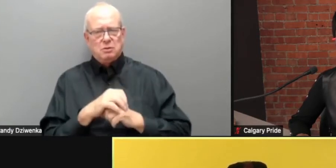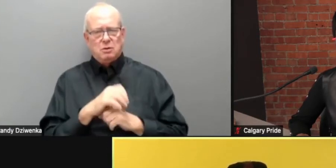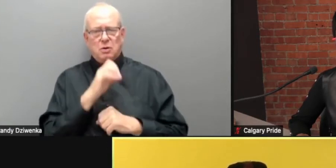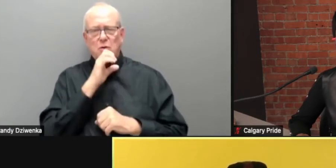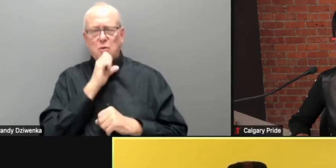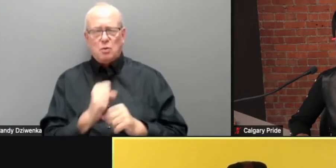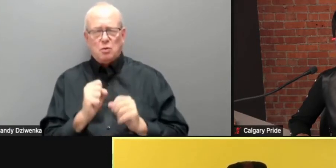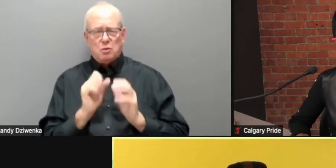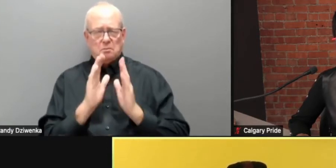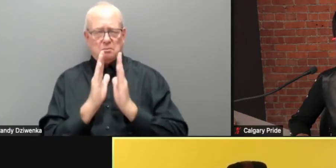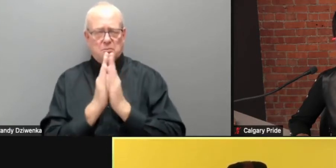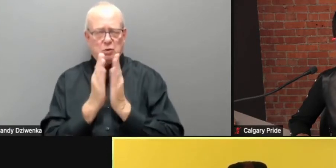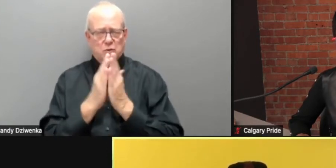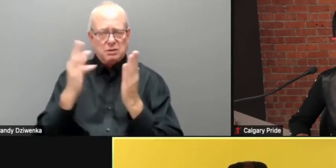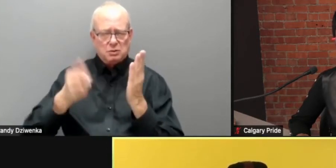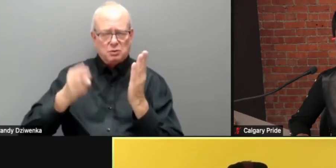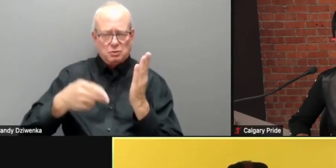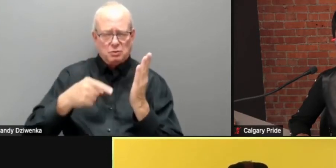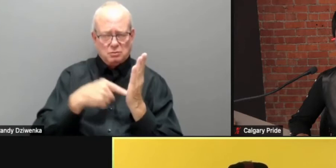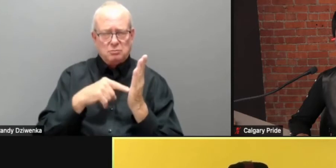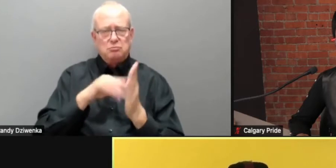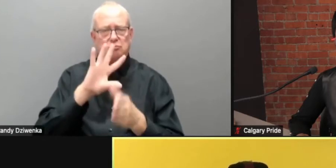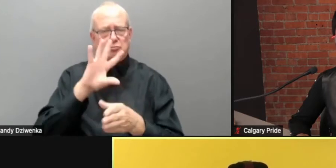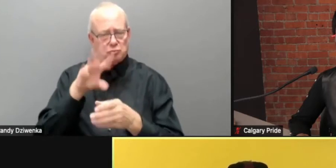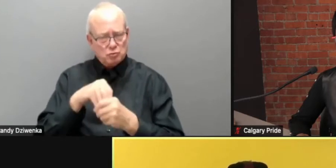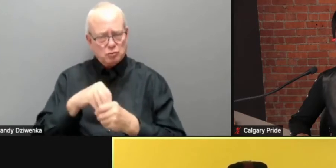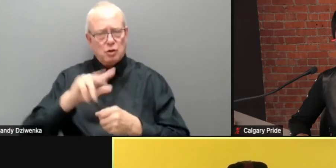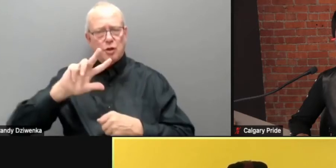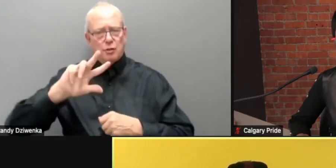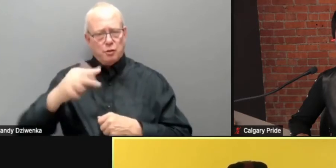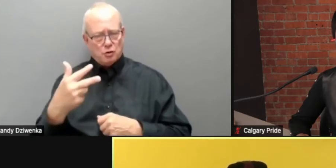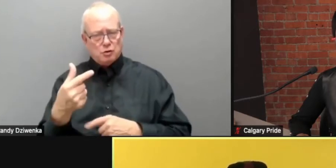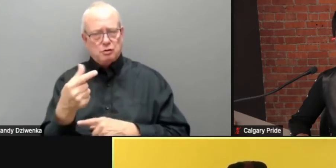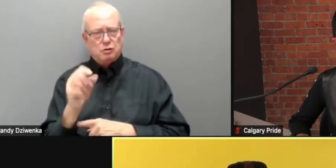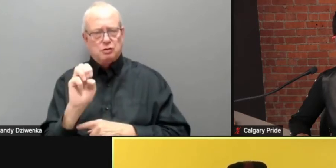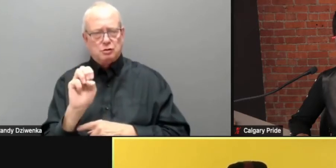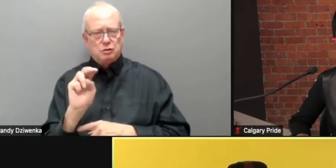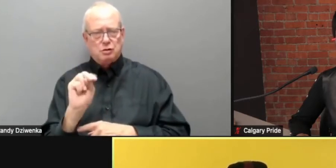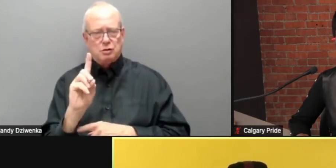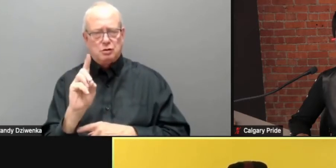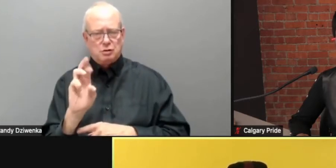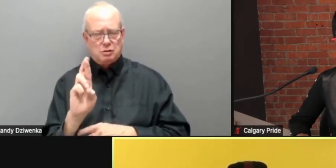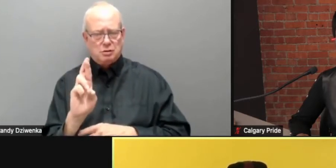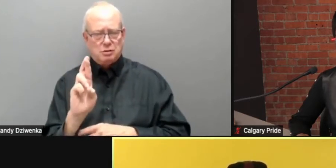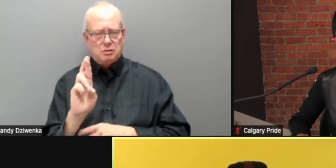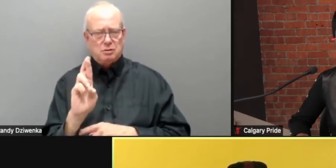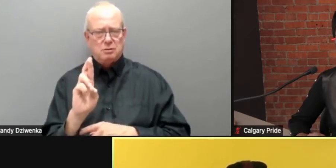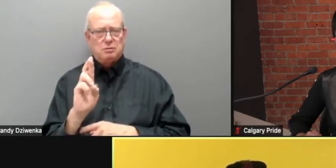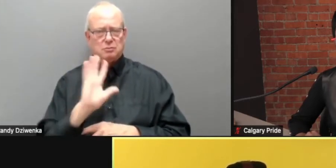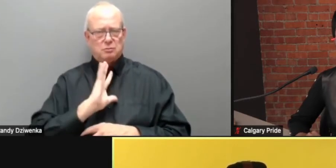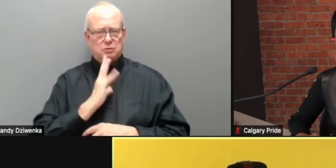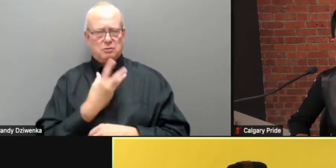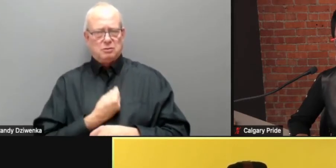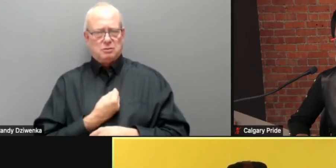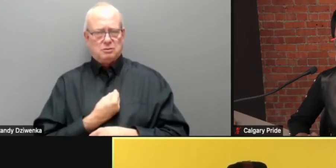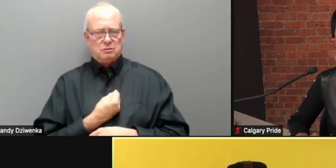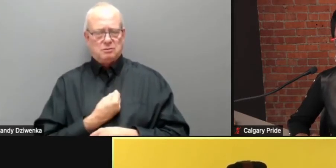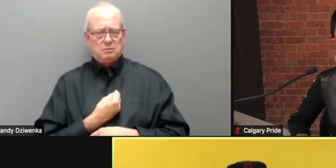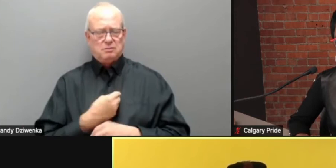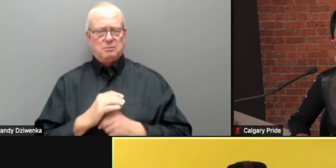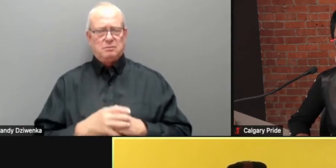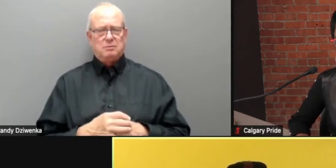have the powers to bless. And the interesting thing is that there is a temple in India